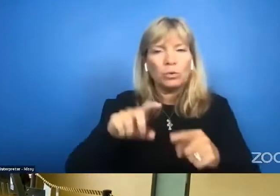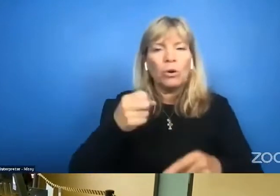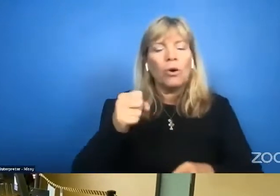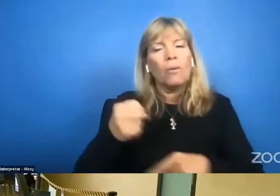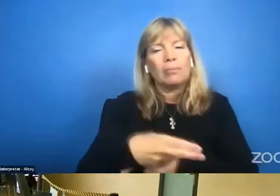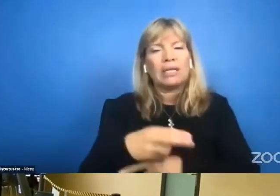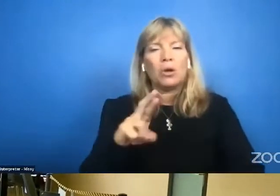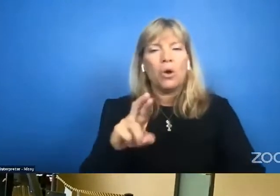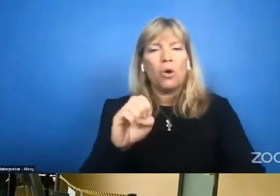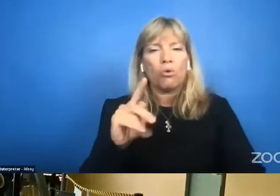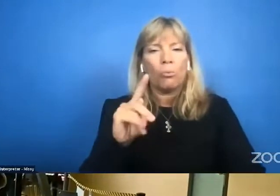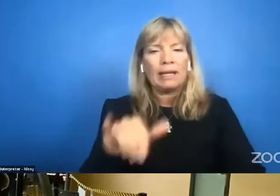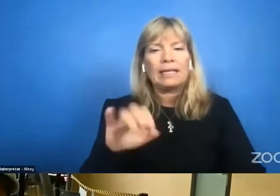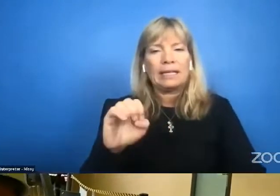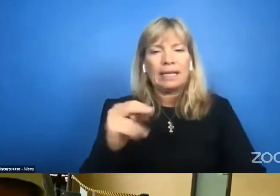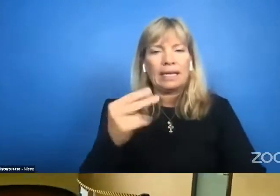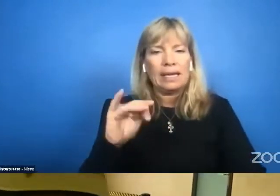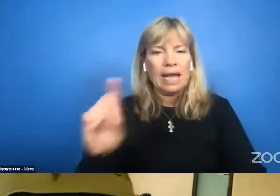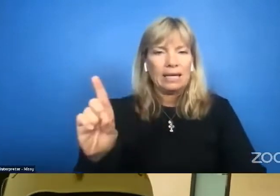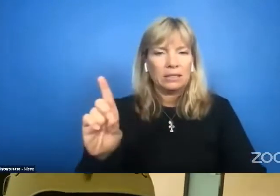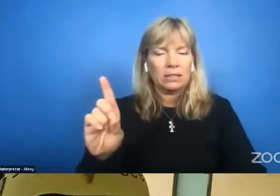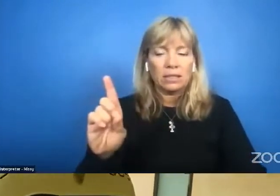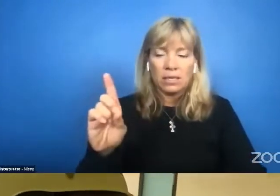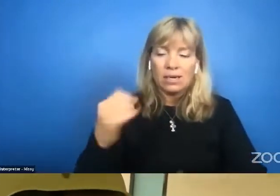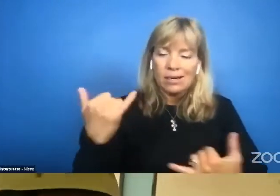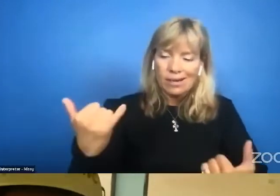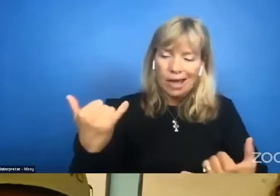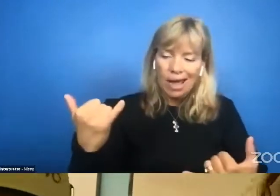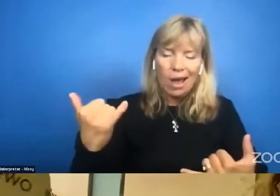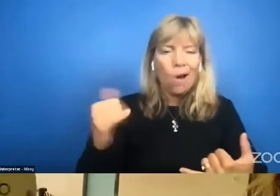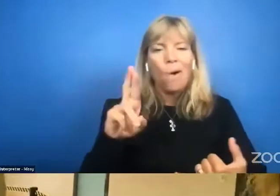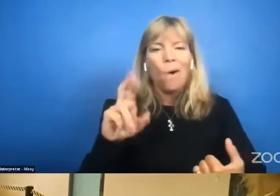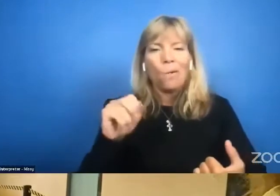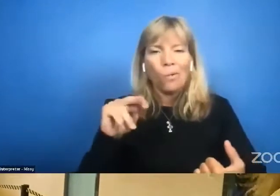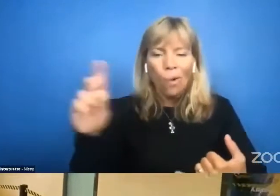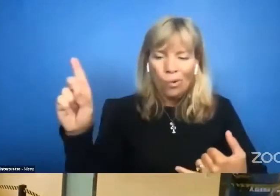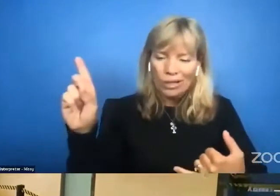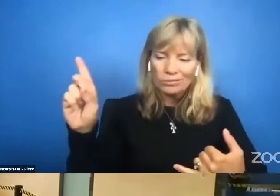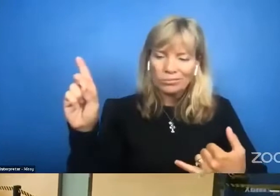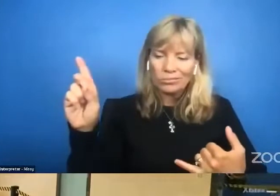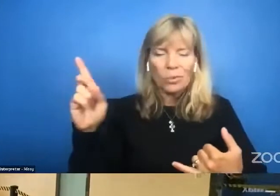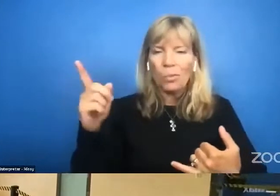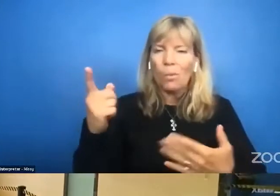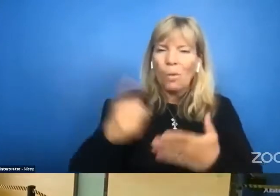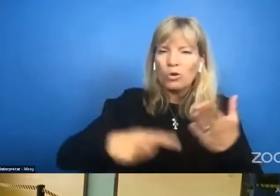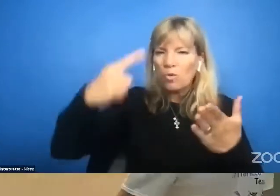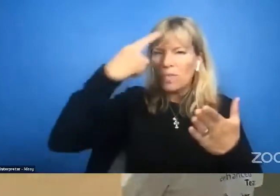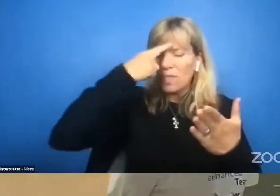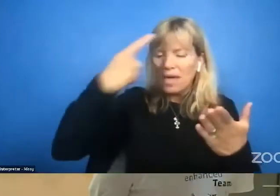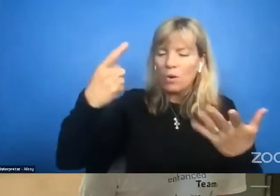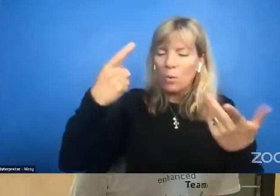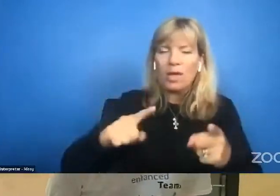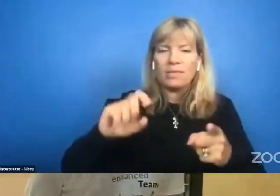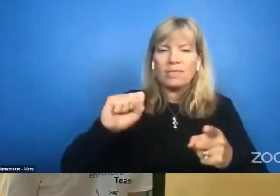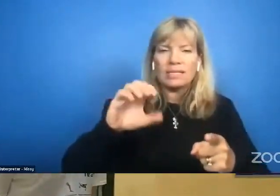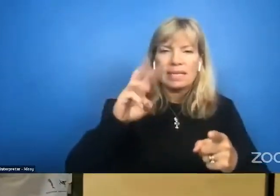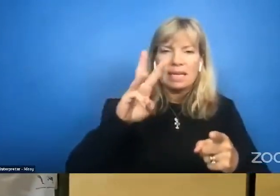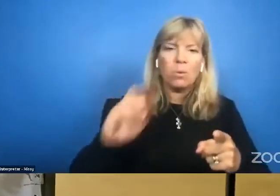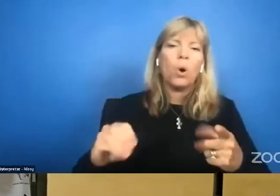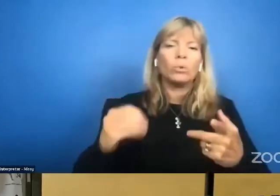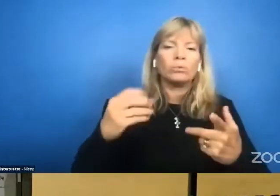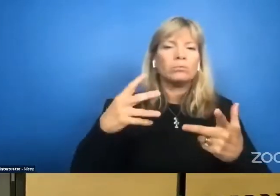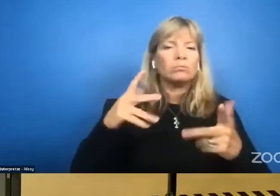is, what do the Scavo team go away and develop now? They know that they're quite a way off the